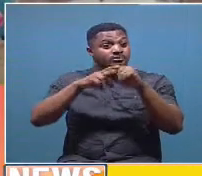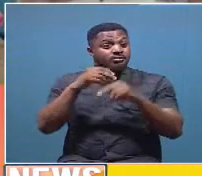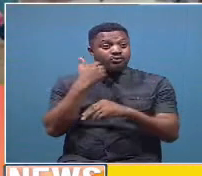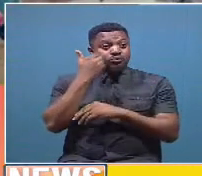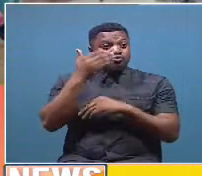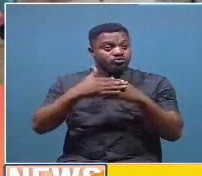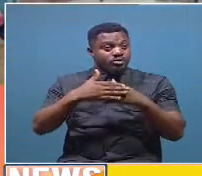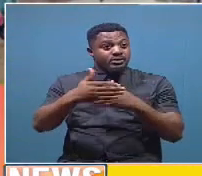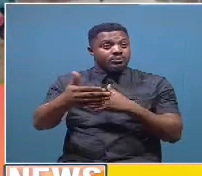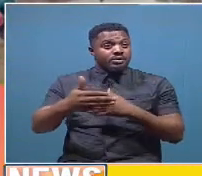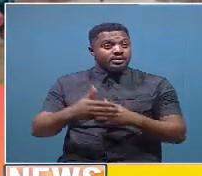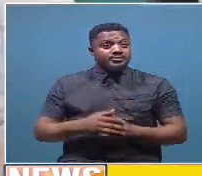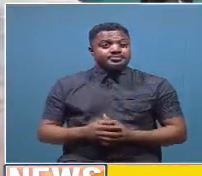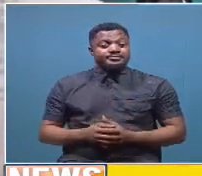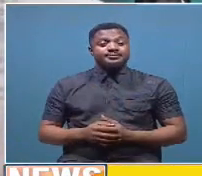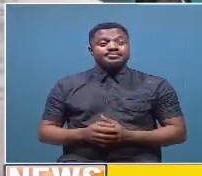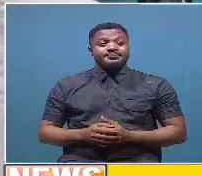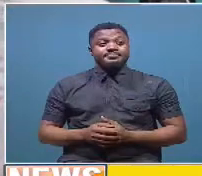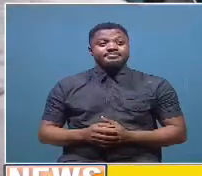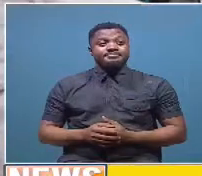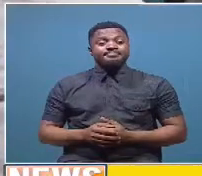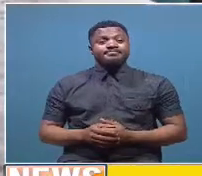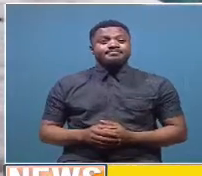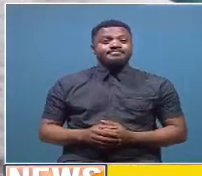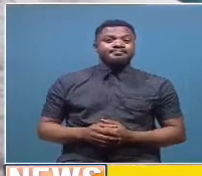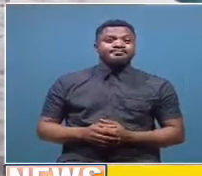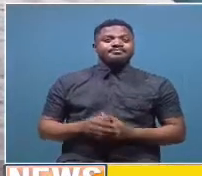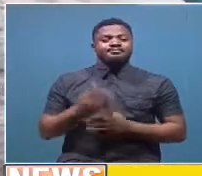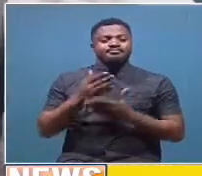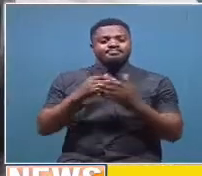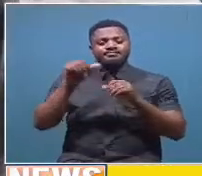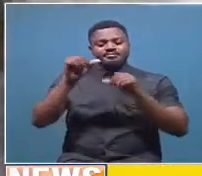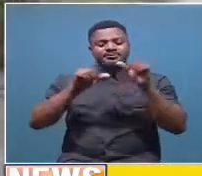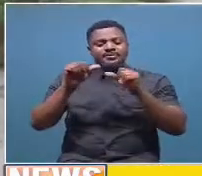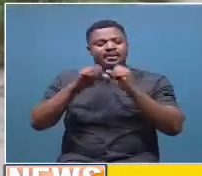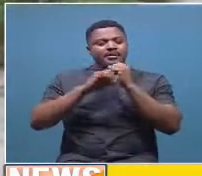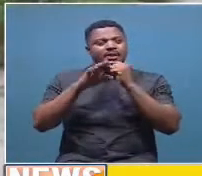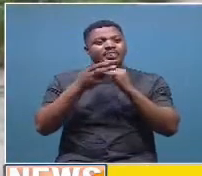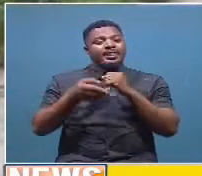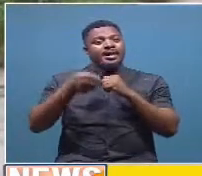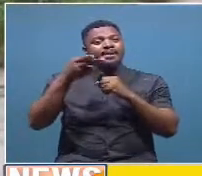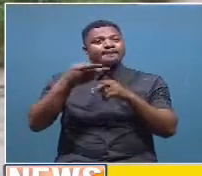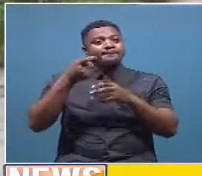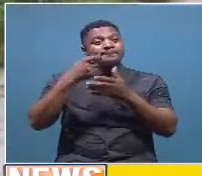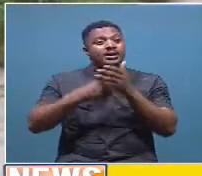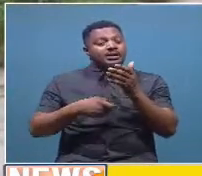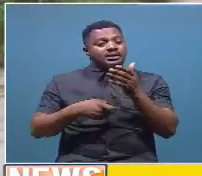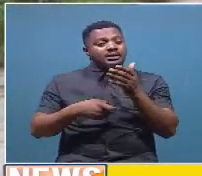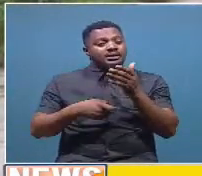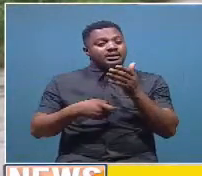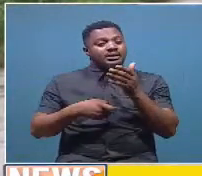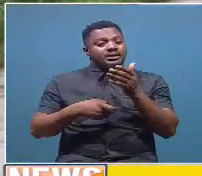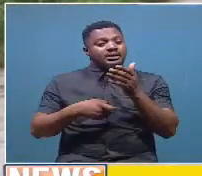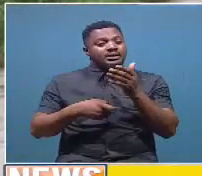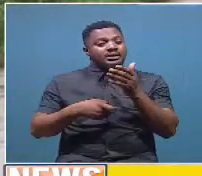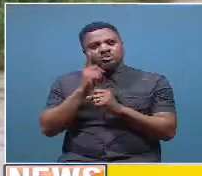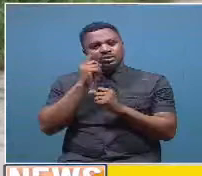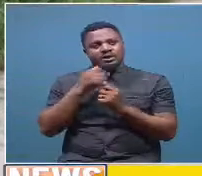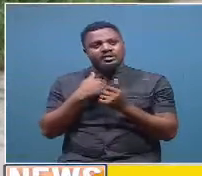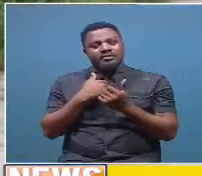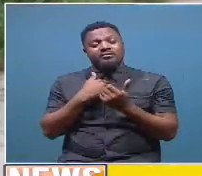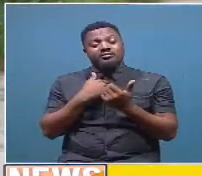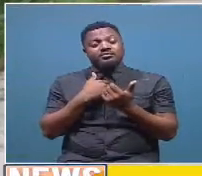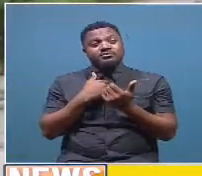eventualities which come ahead of this. Analysts forecast even higher prices amid uncertainties over the war